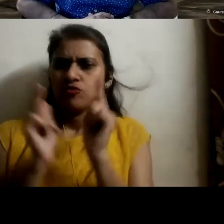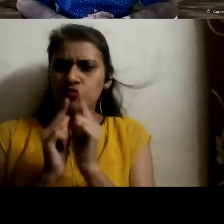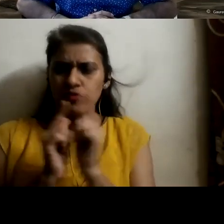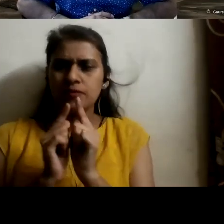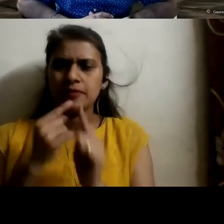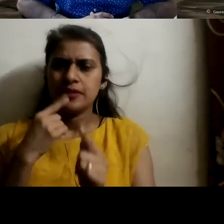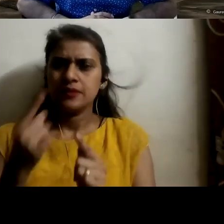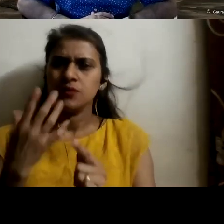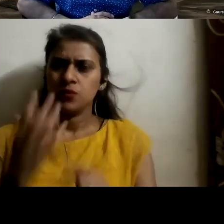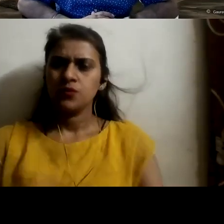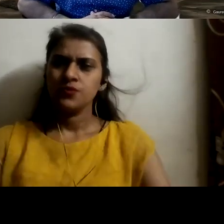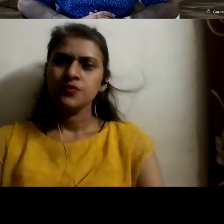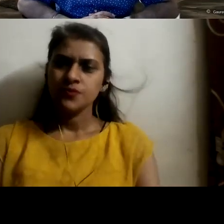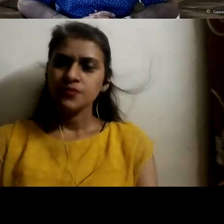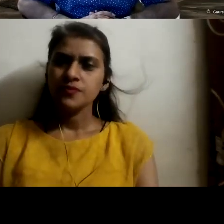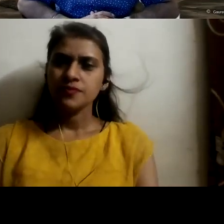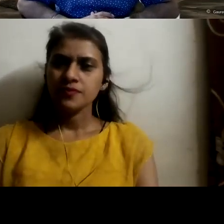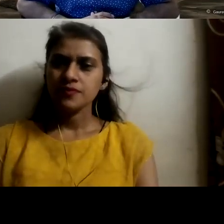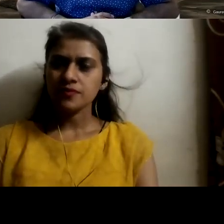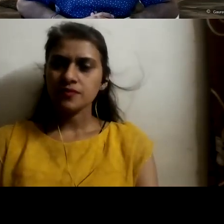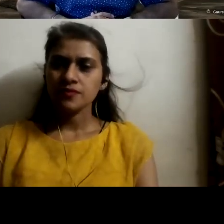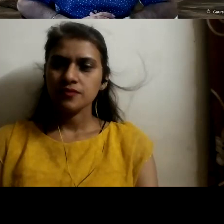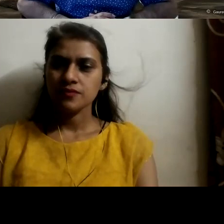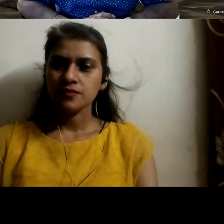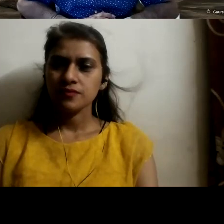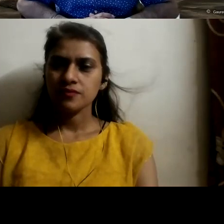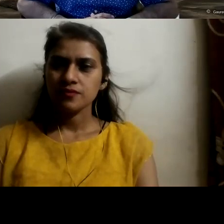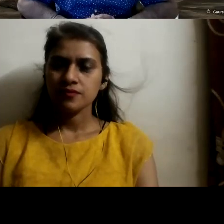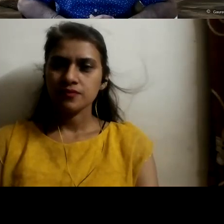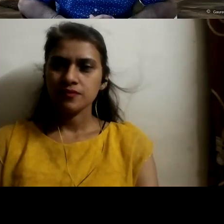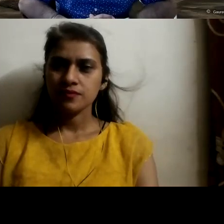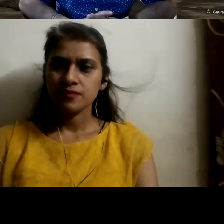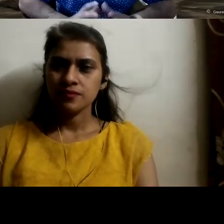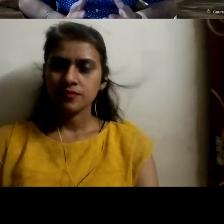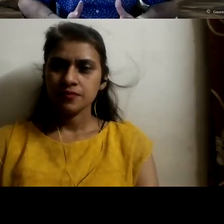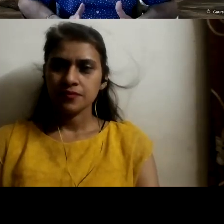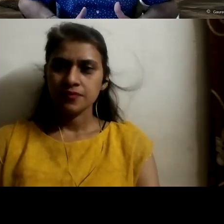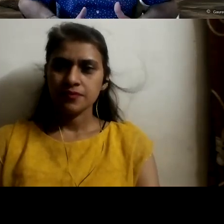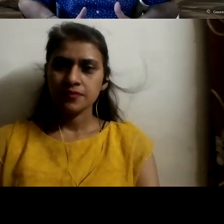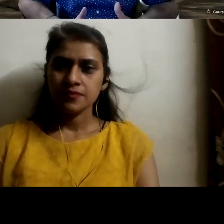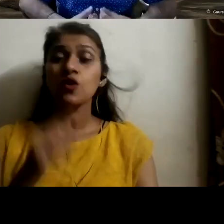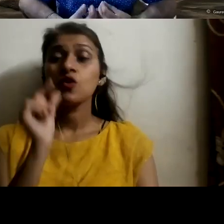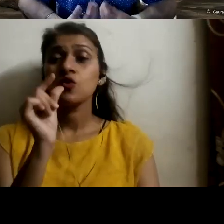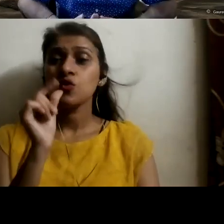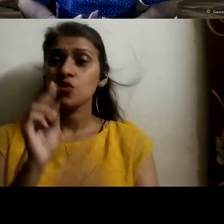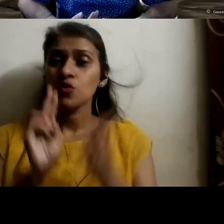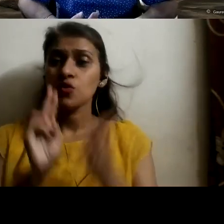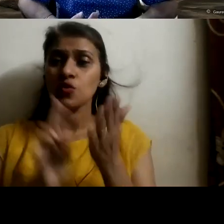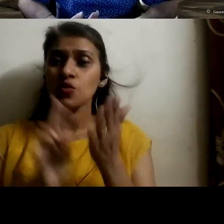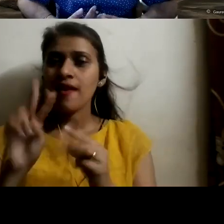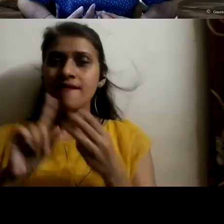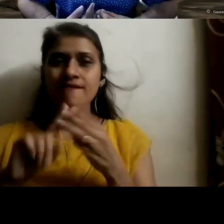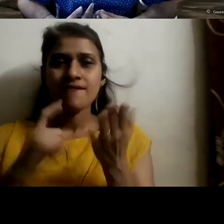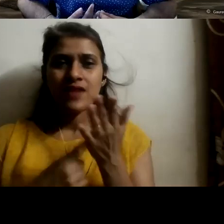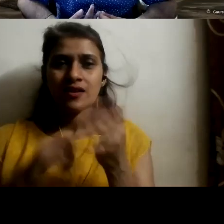slides, but the message should definitely be communicated, right? Now, universal design is,